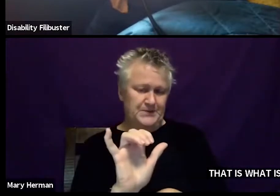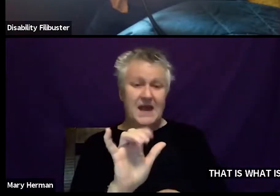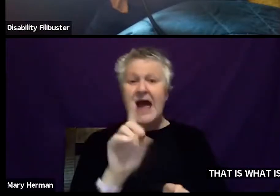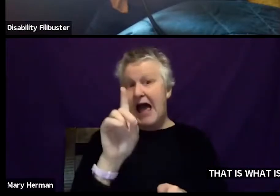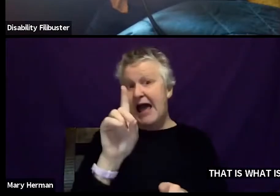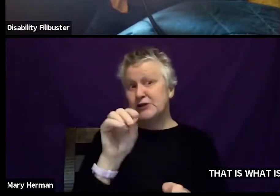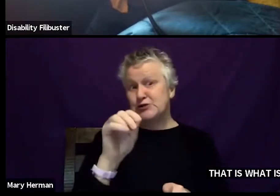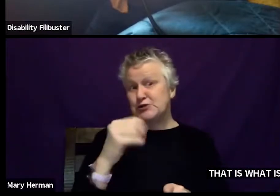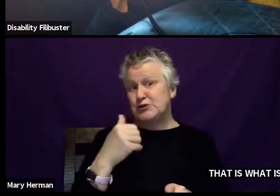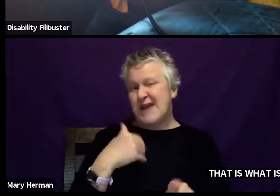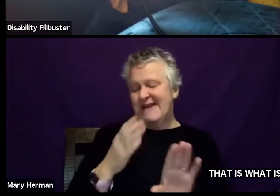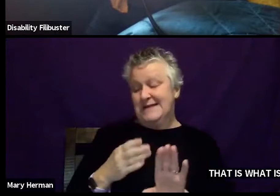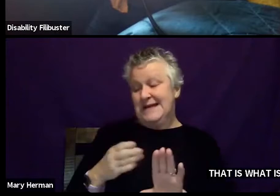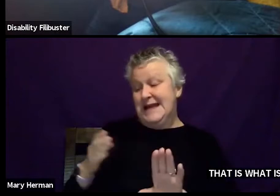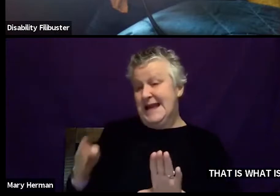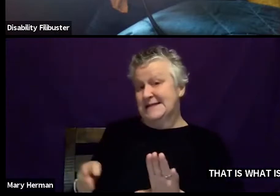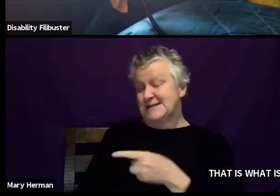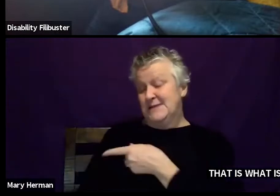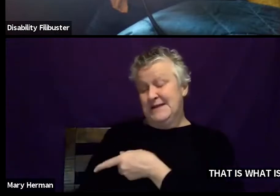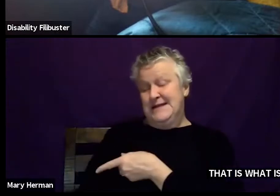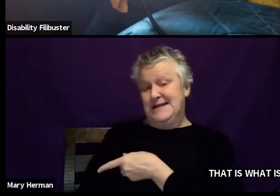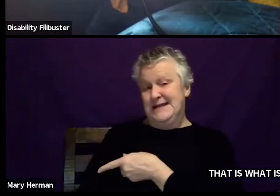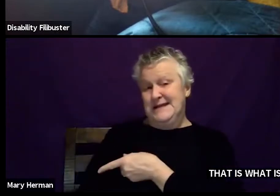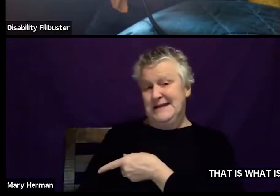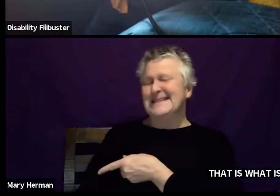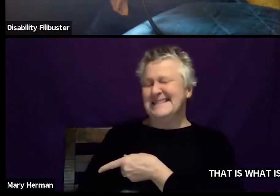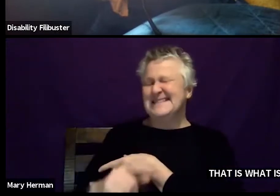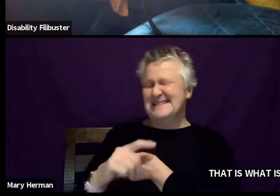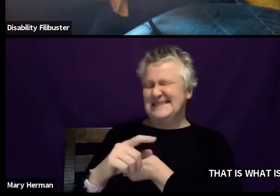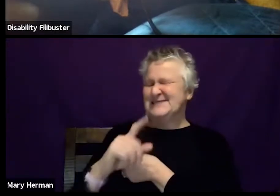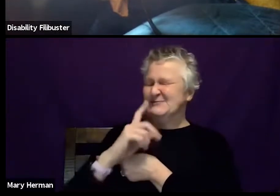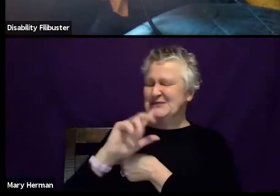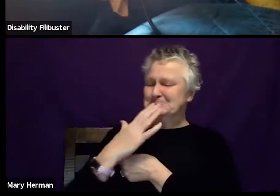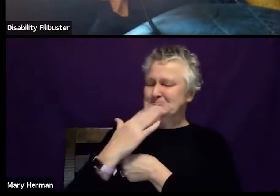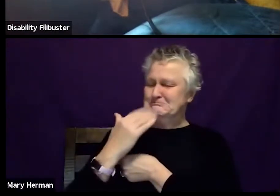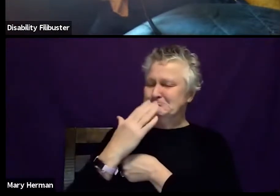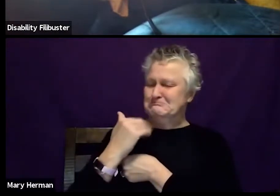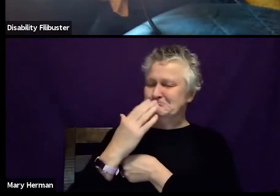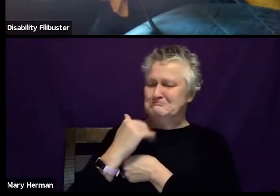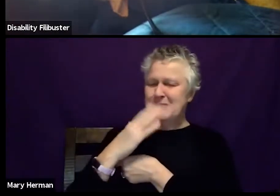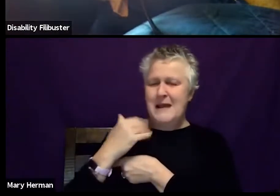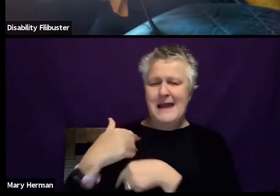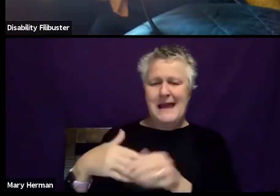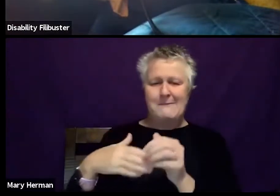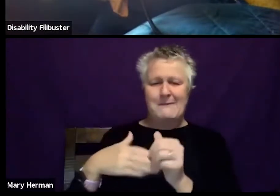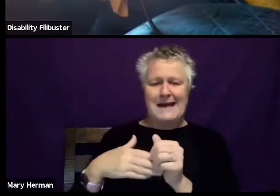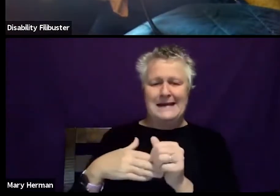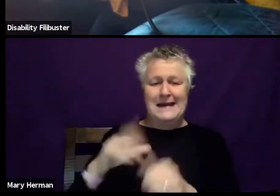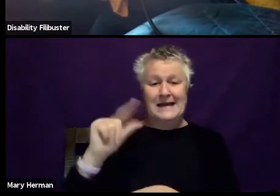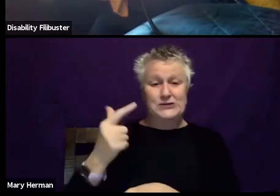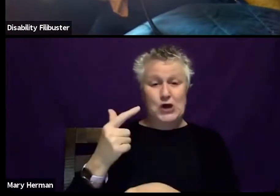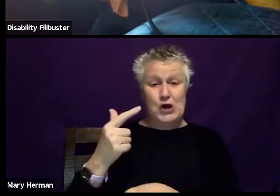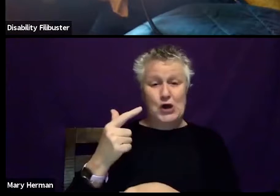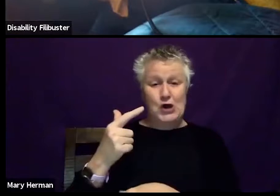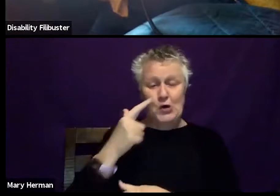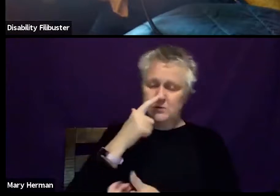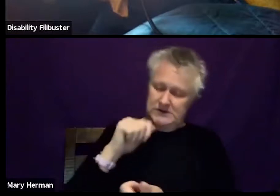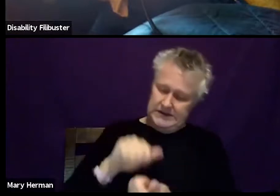know will be a treat, I do have guide dog Ava next to me, who is asleep. Let me see if I can rouse her a